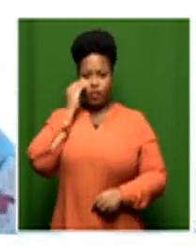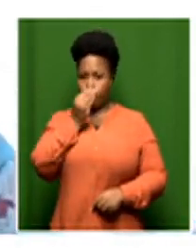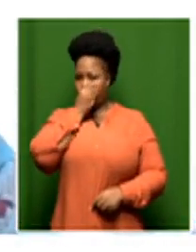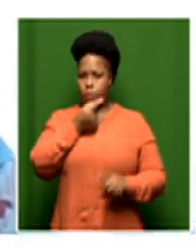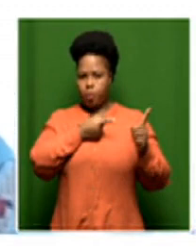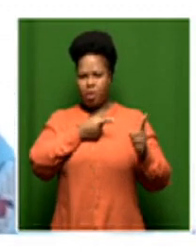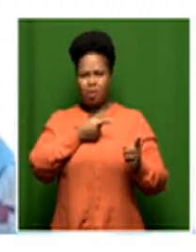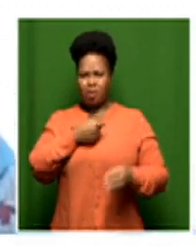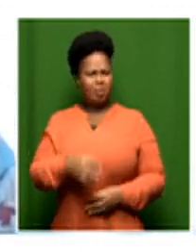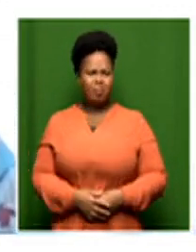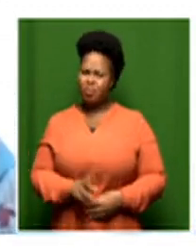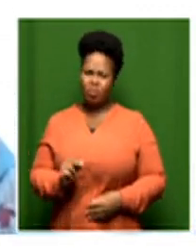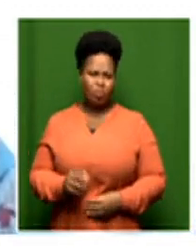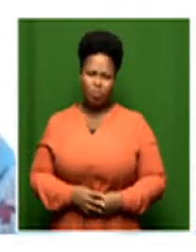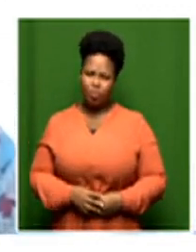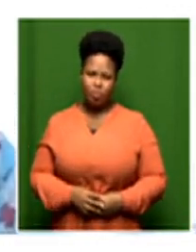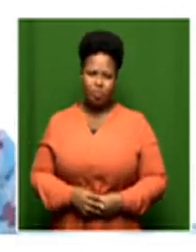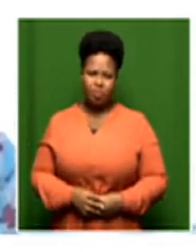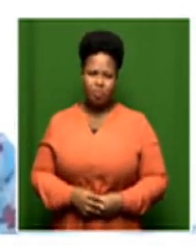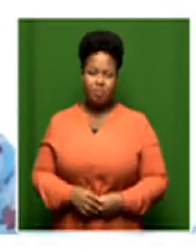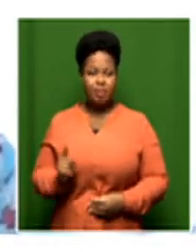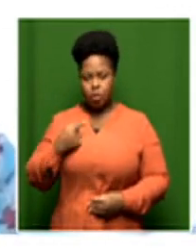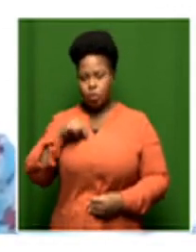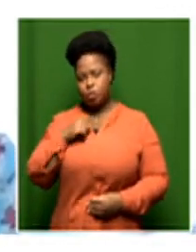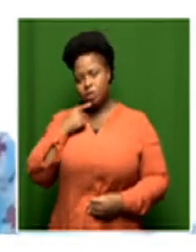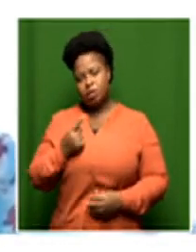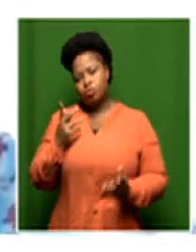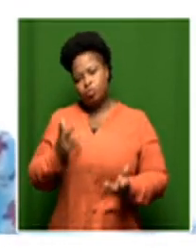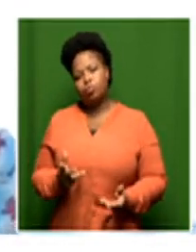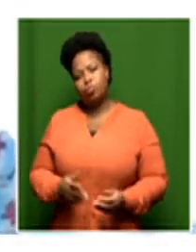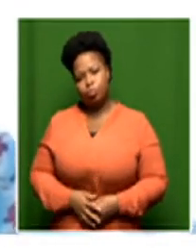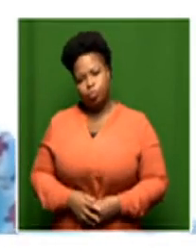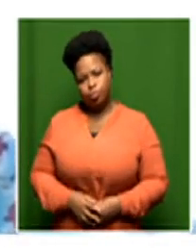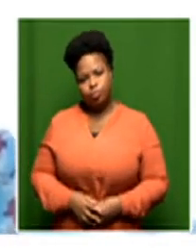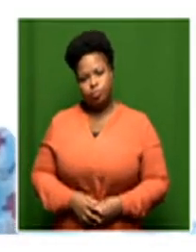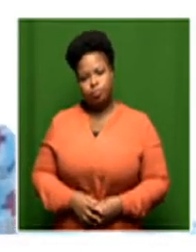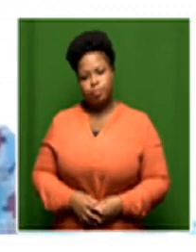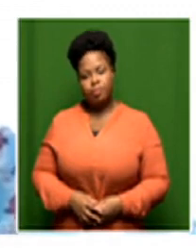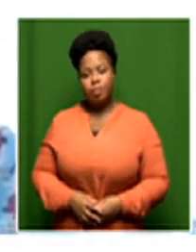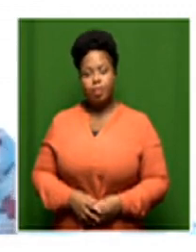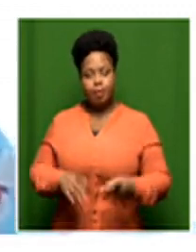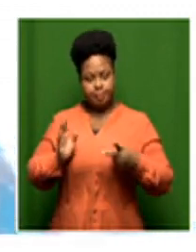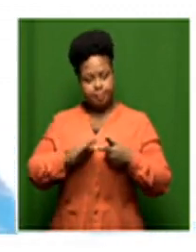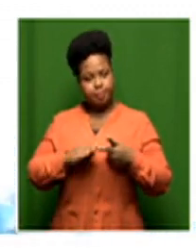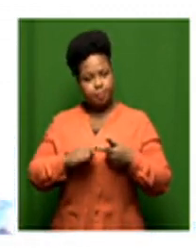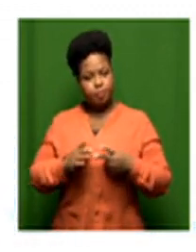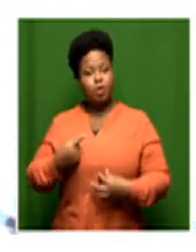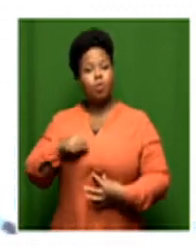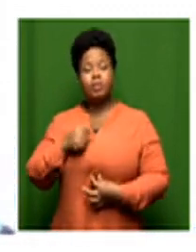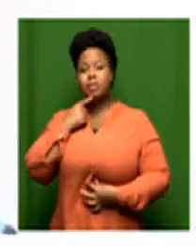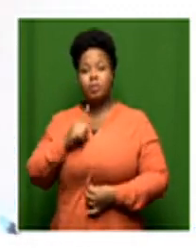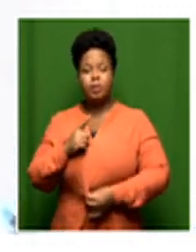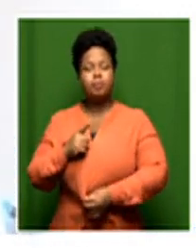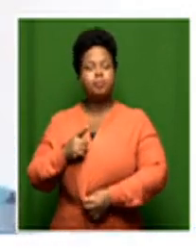originating from Khoi language. That's the point that we're trying to drive here. Yeah. The second point we're trying to drive